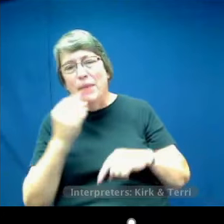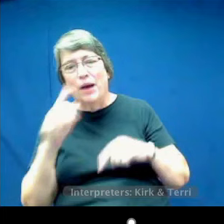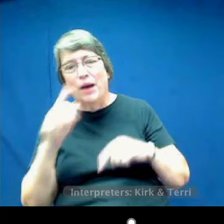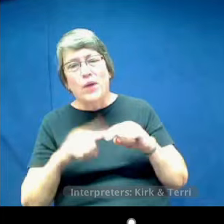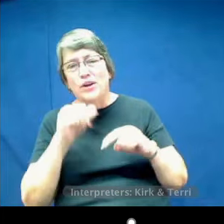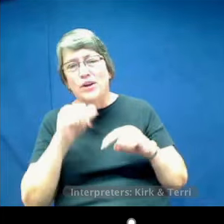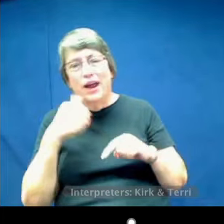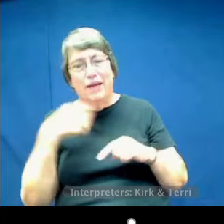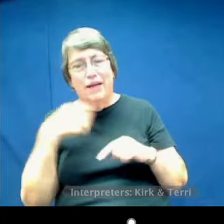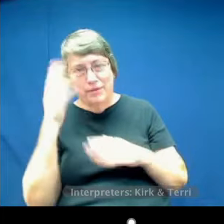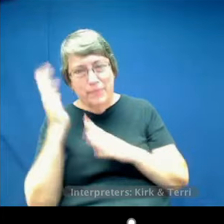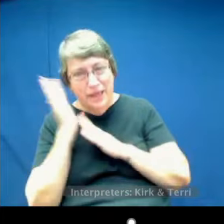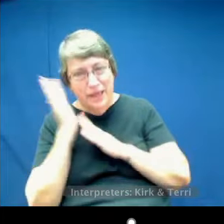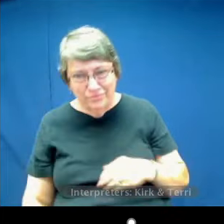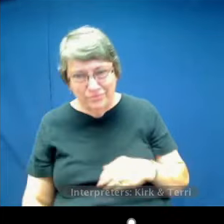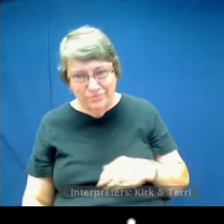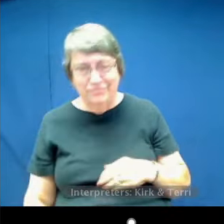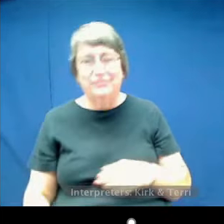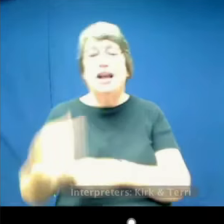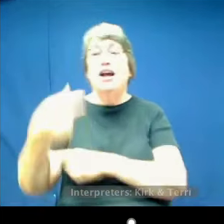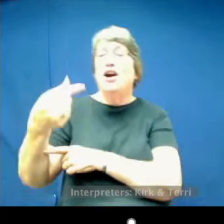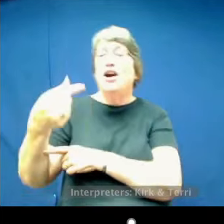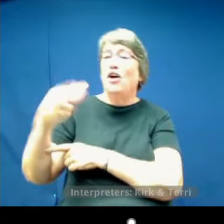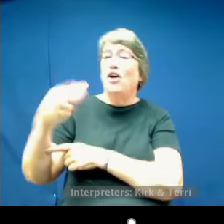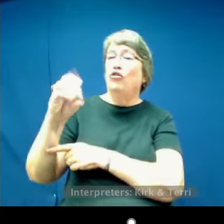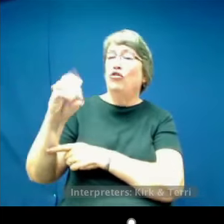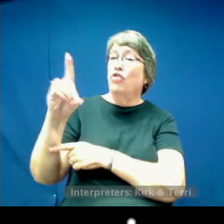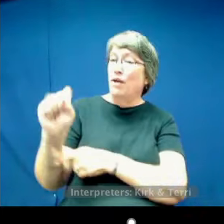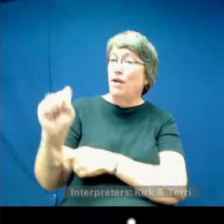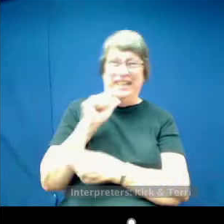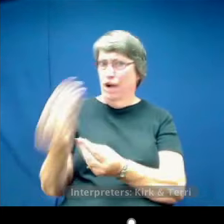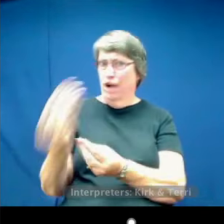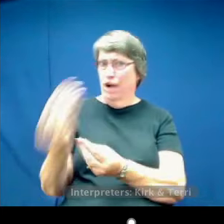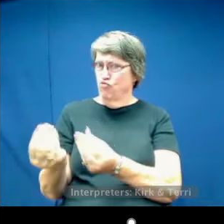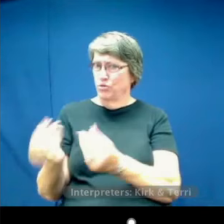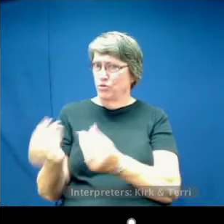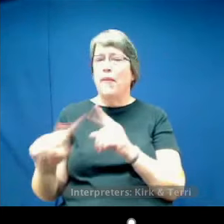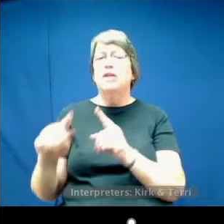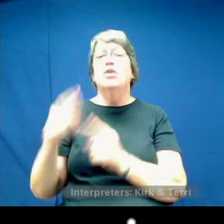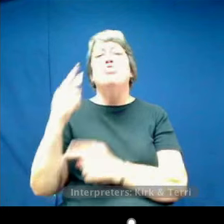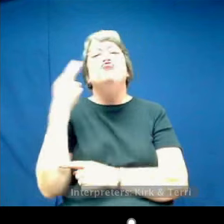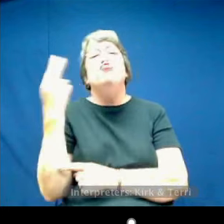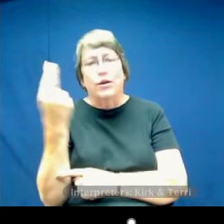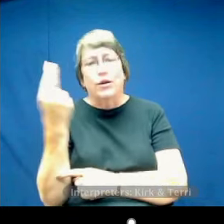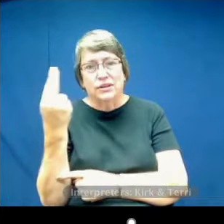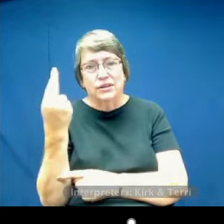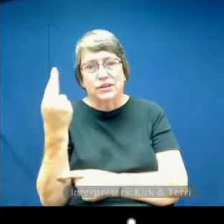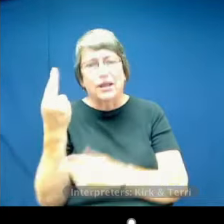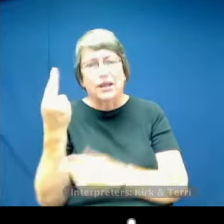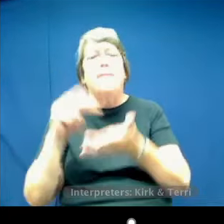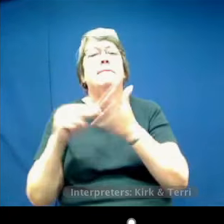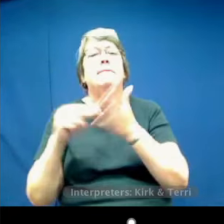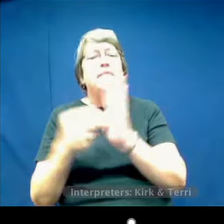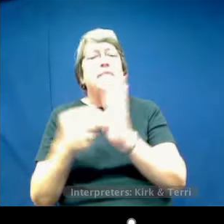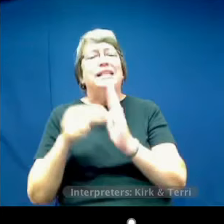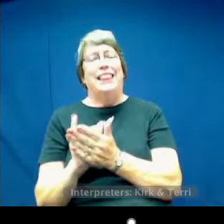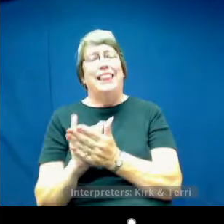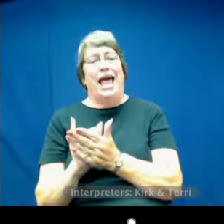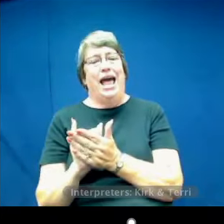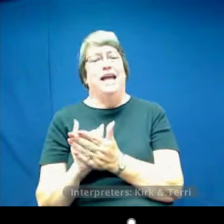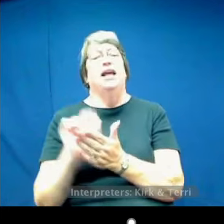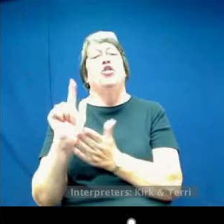Grounds are the legal reason that the legislature permits you to file or to seek a